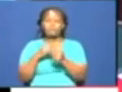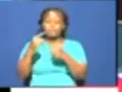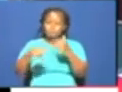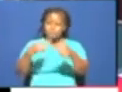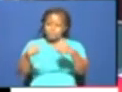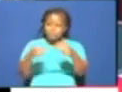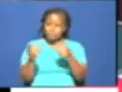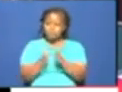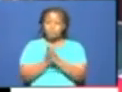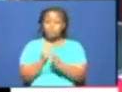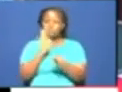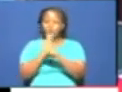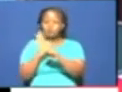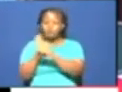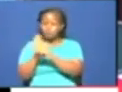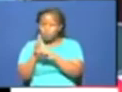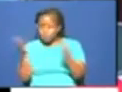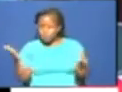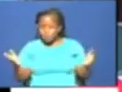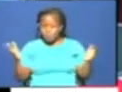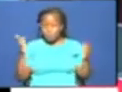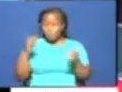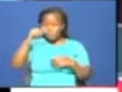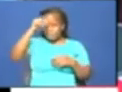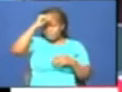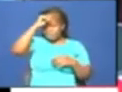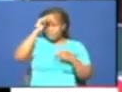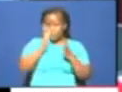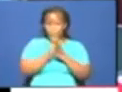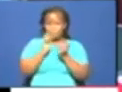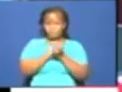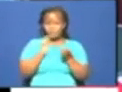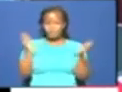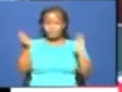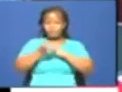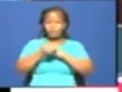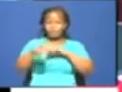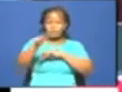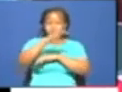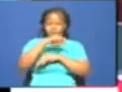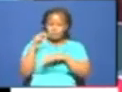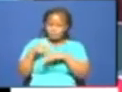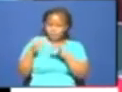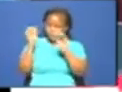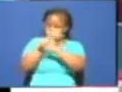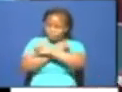maximum in governing and changing our nation is the presidency.